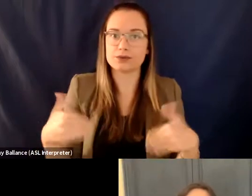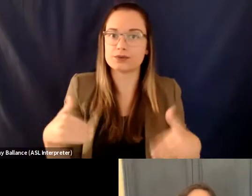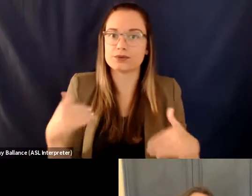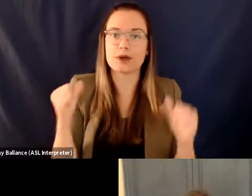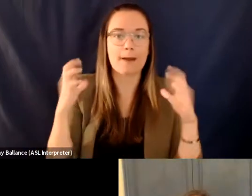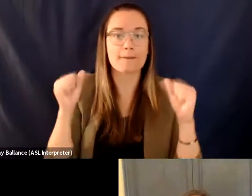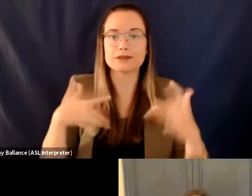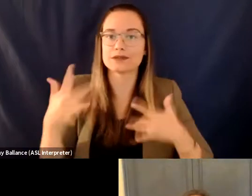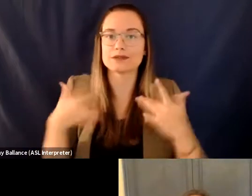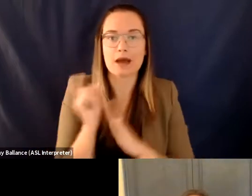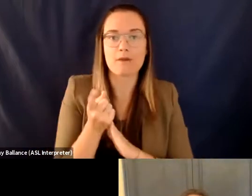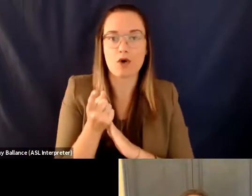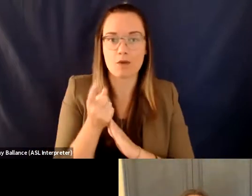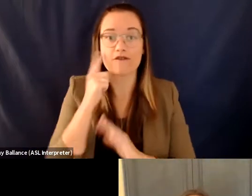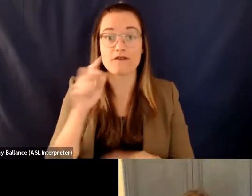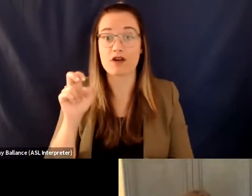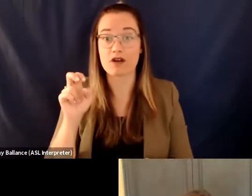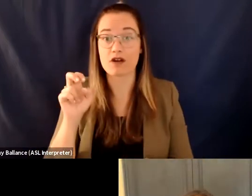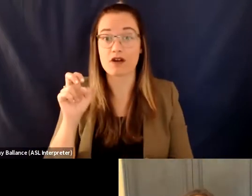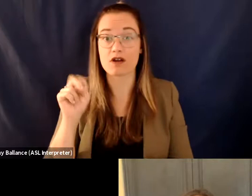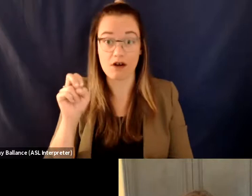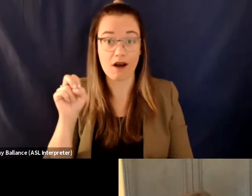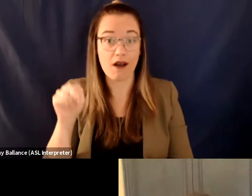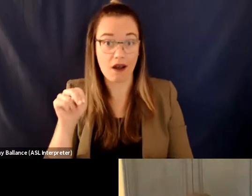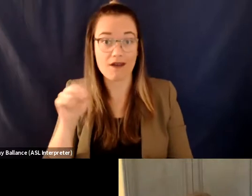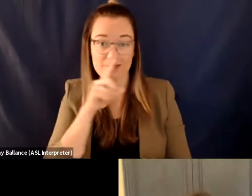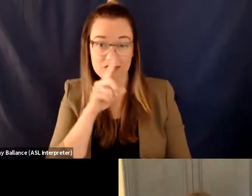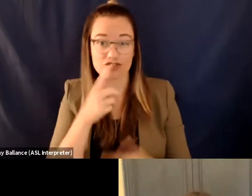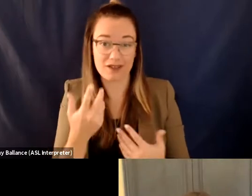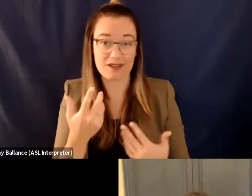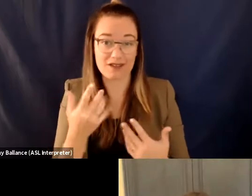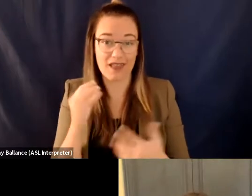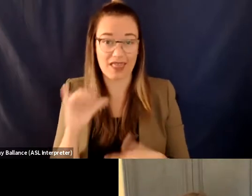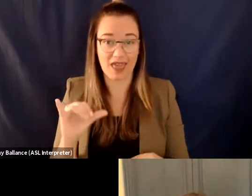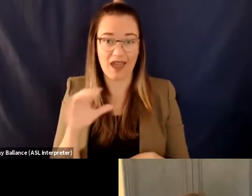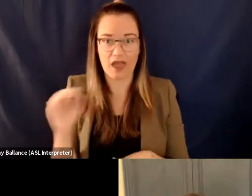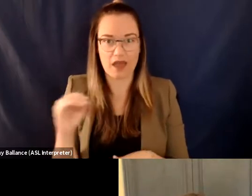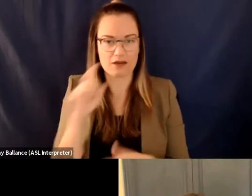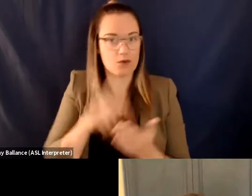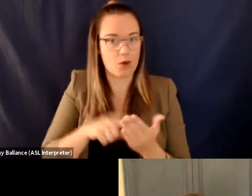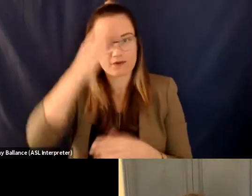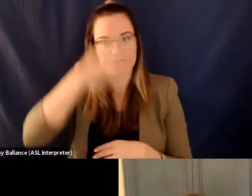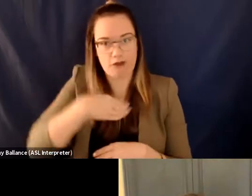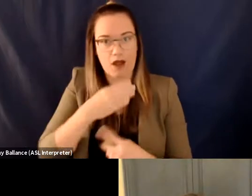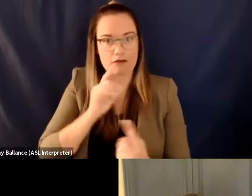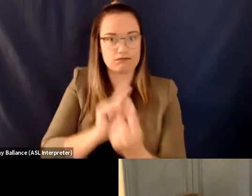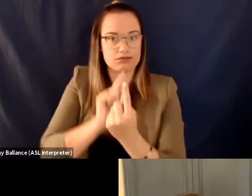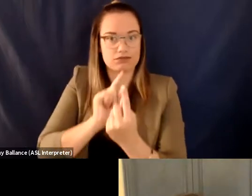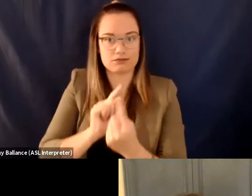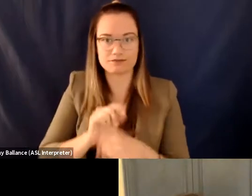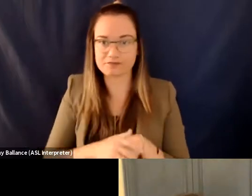exciting moments in nonfiction film where you recognize something very special is happening in front of you. I remember we showed the cut